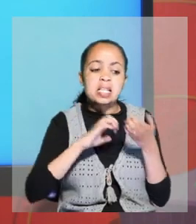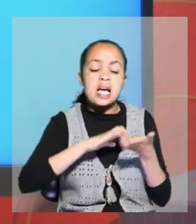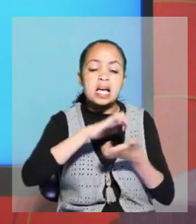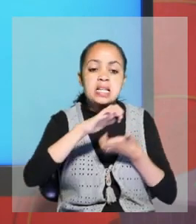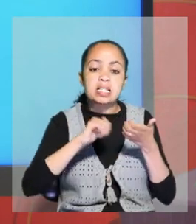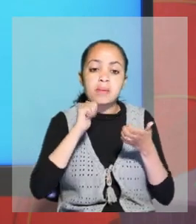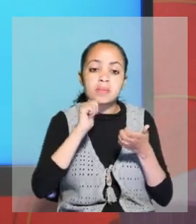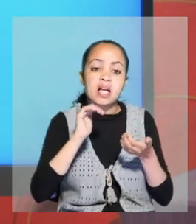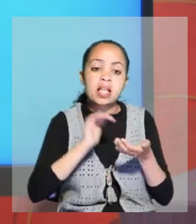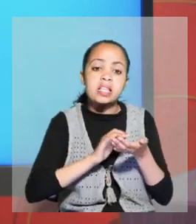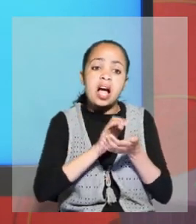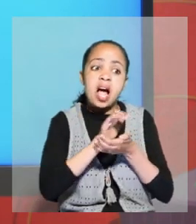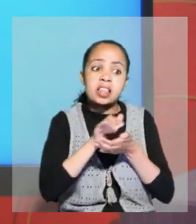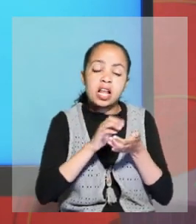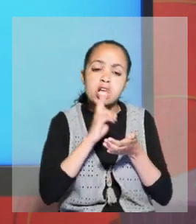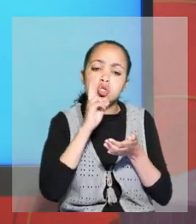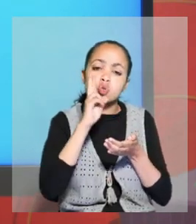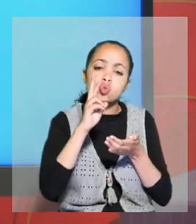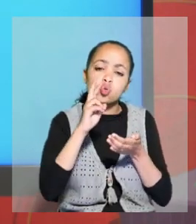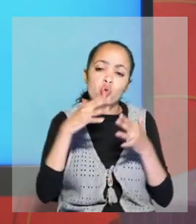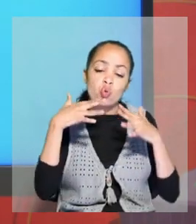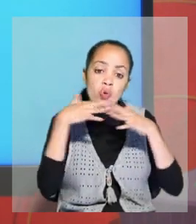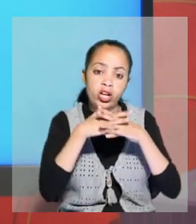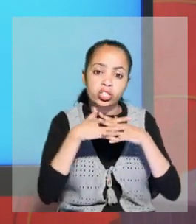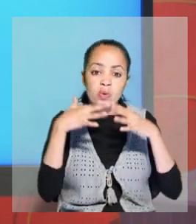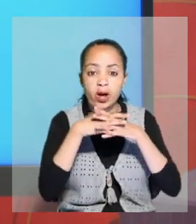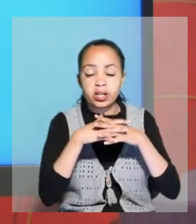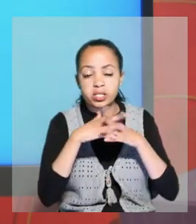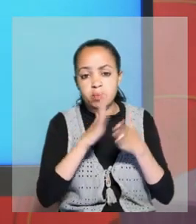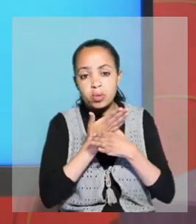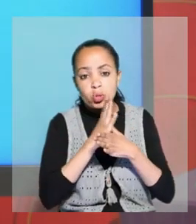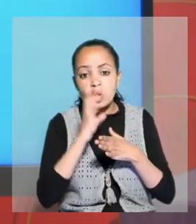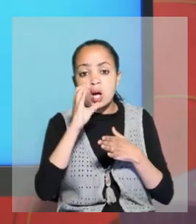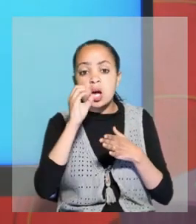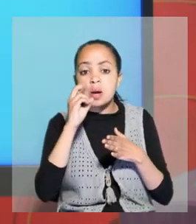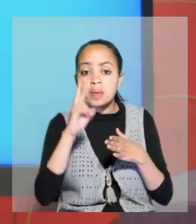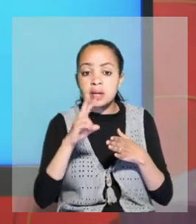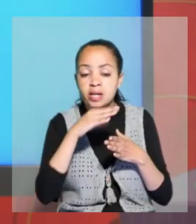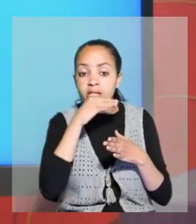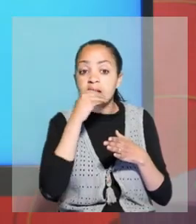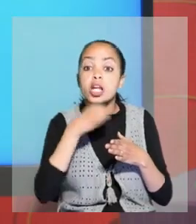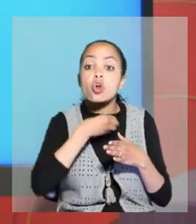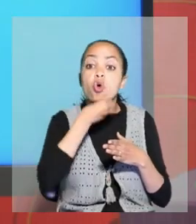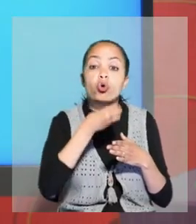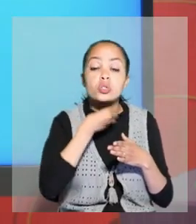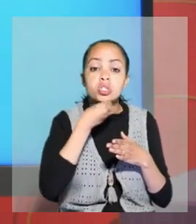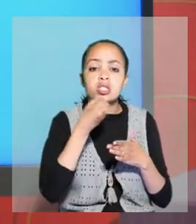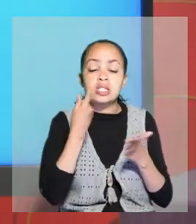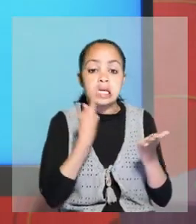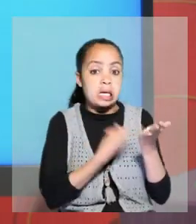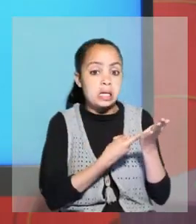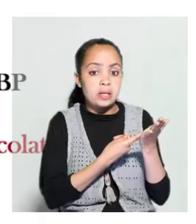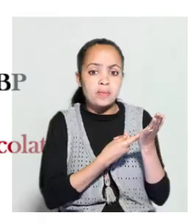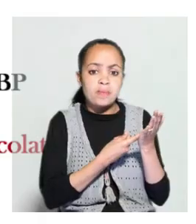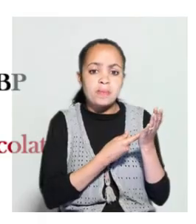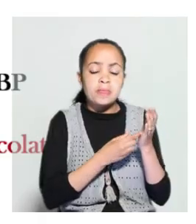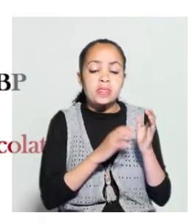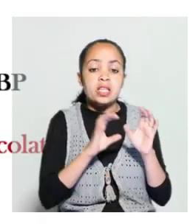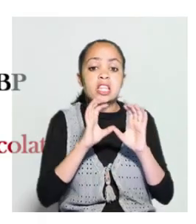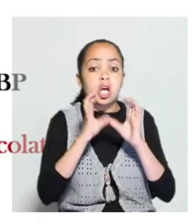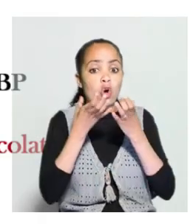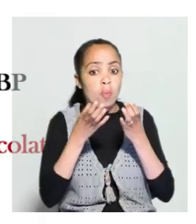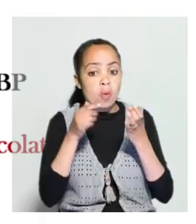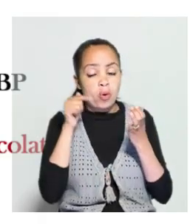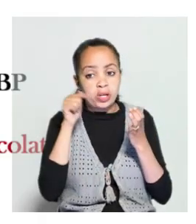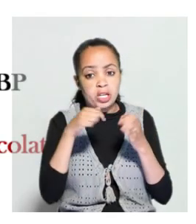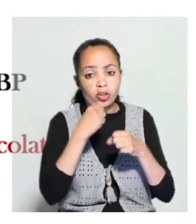that catalyzes two reaction. Reaction between carbon dioxide, reaction between oxygen. Here, the compound formed